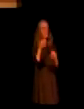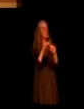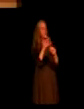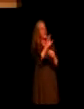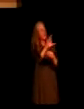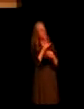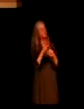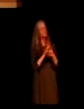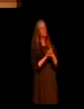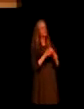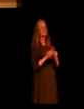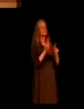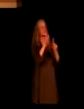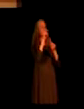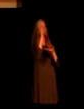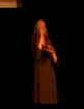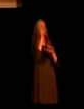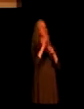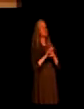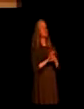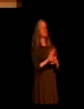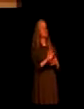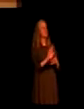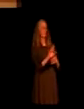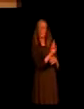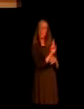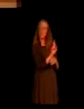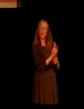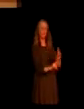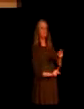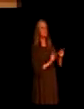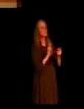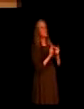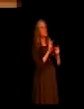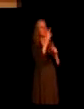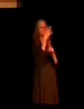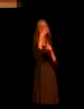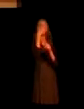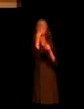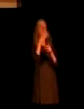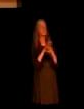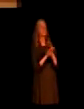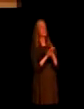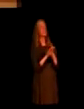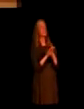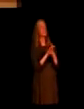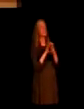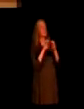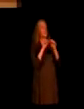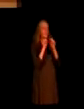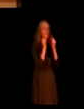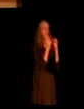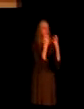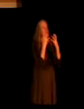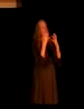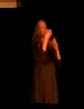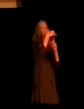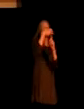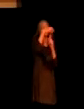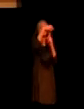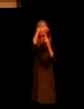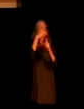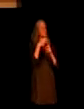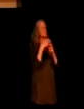different philosophy. Instead of one big perfect satellite, they can throw hundreds of them in the air. They're